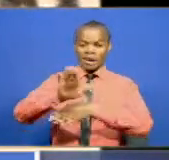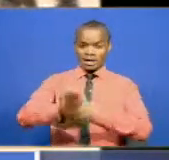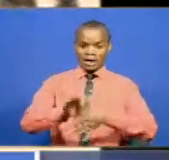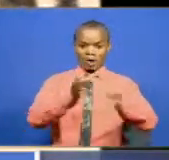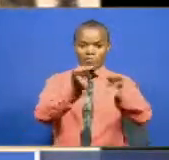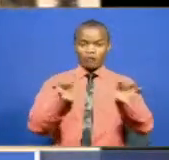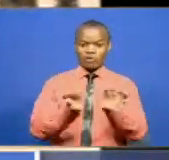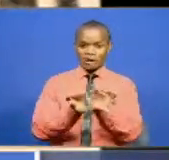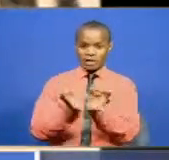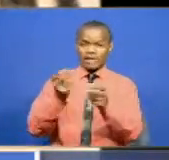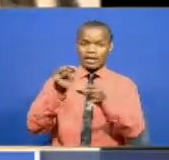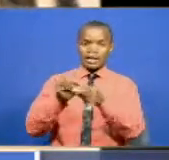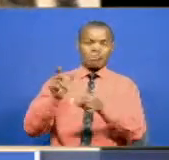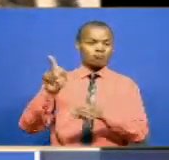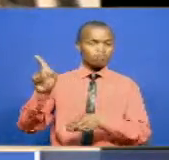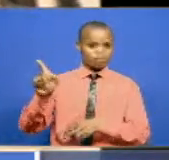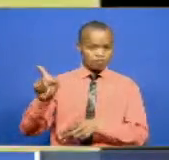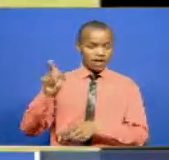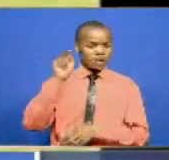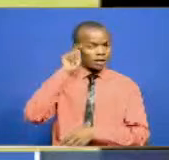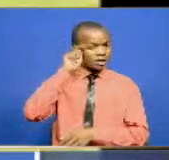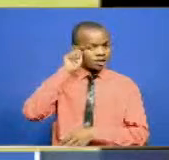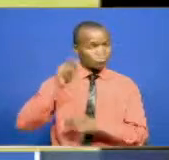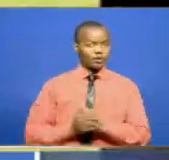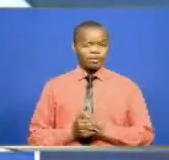Stadium, I'm Timothy Kipnusu.